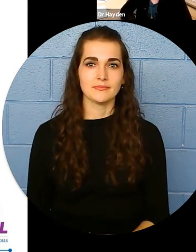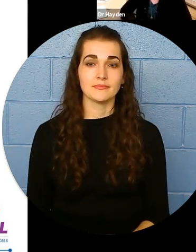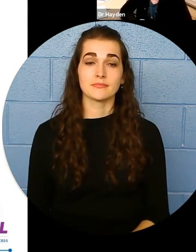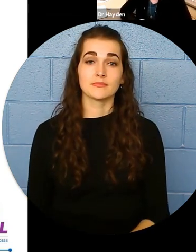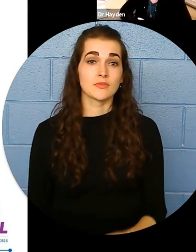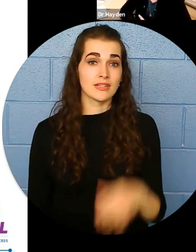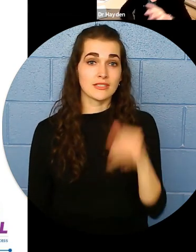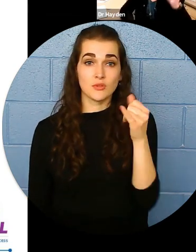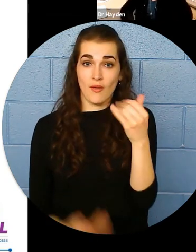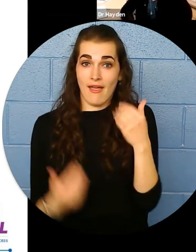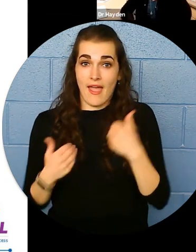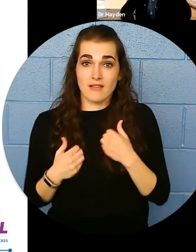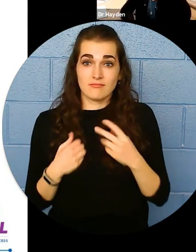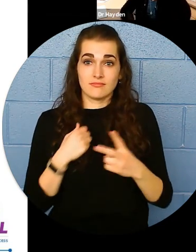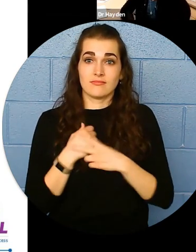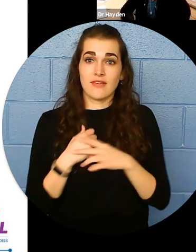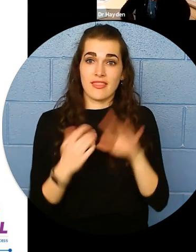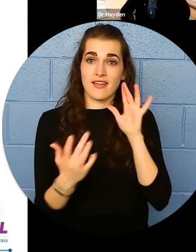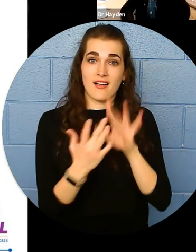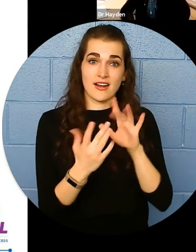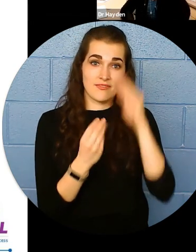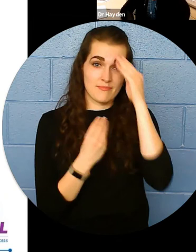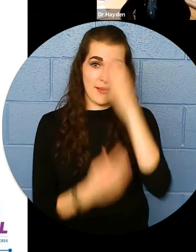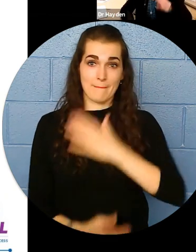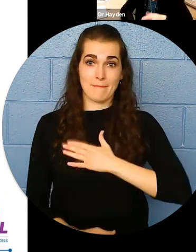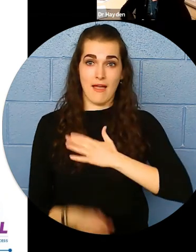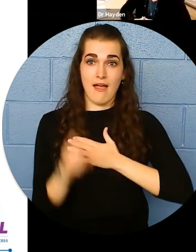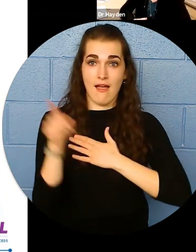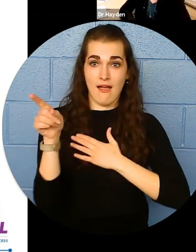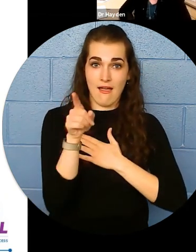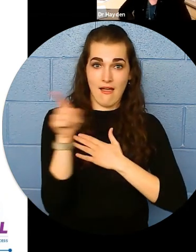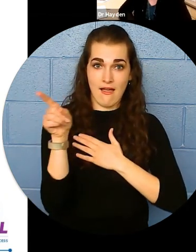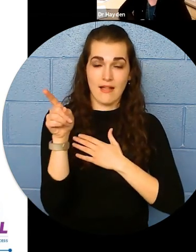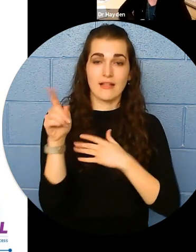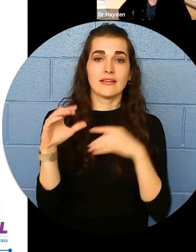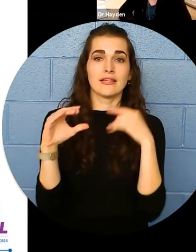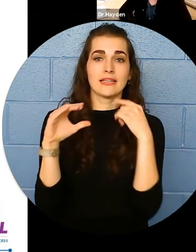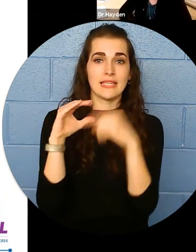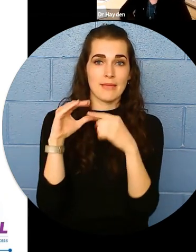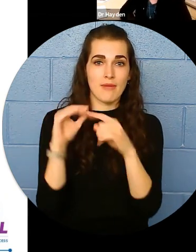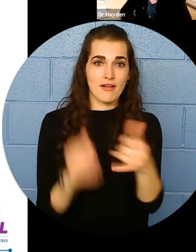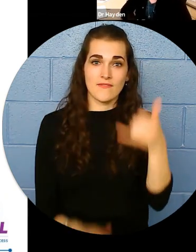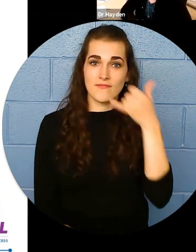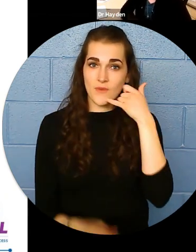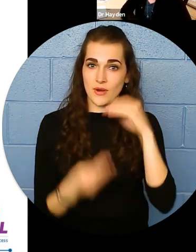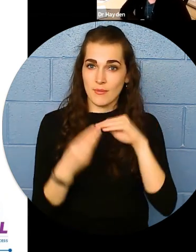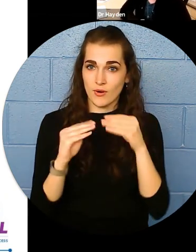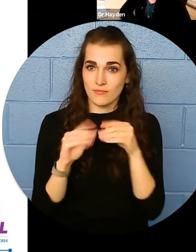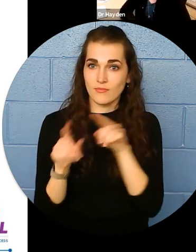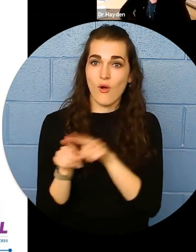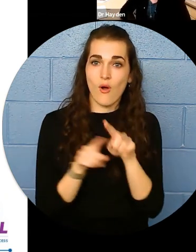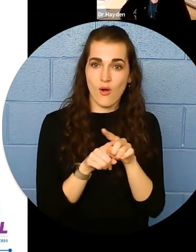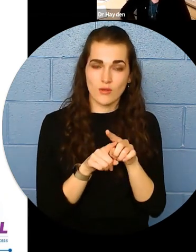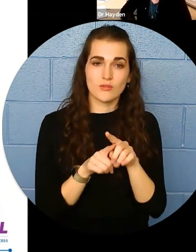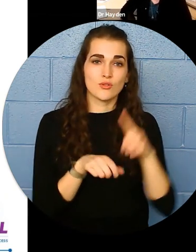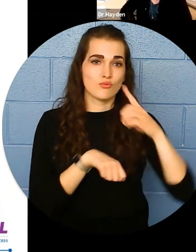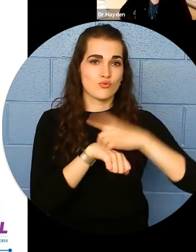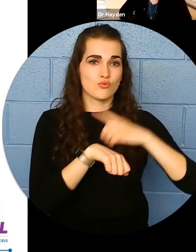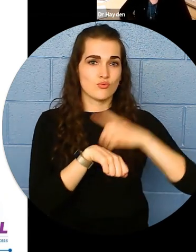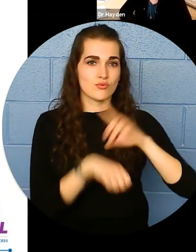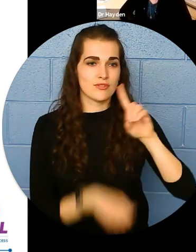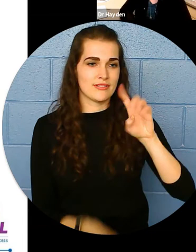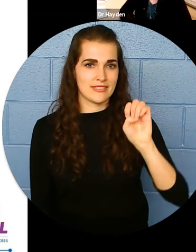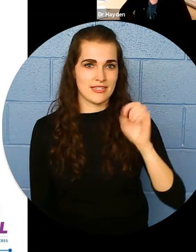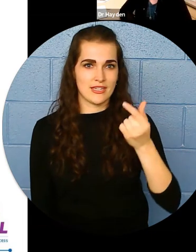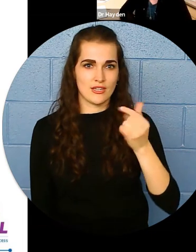So just so you have the contact information, here is my email and direct phone number, and Ms. DeGrandis, our assistant